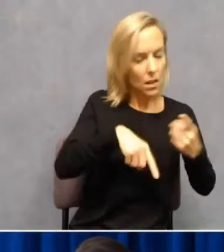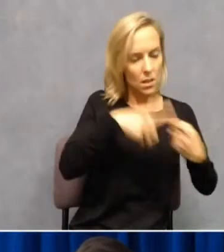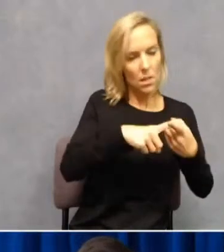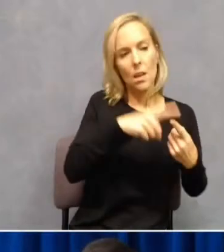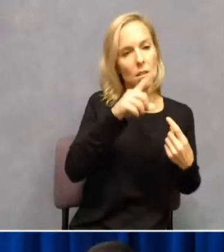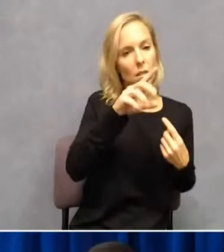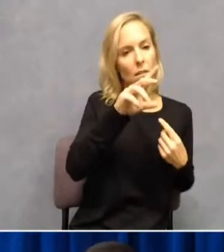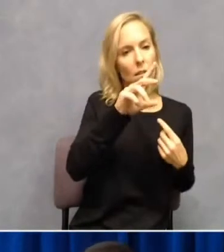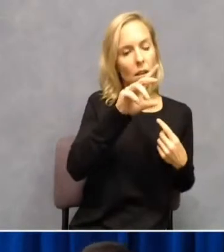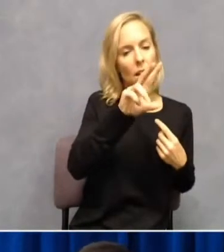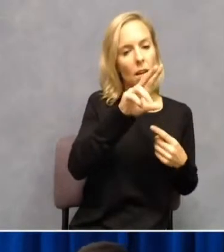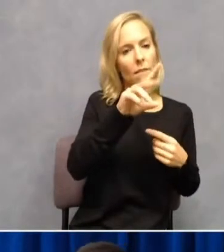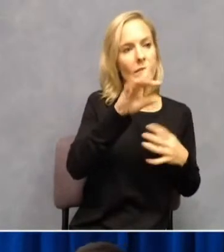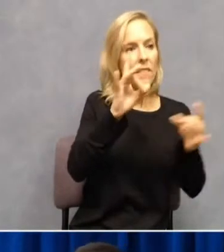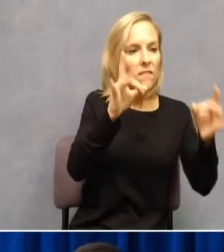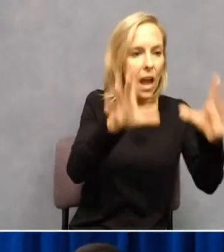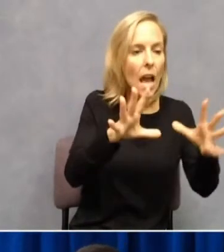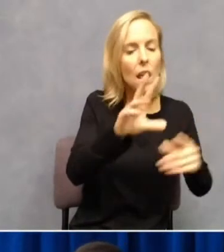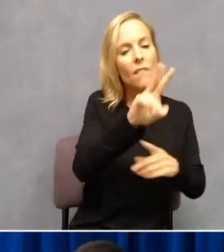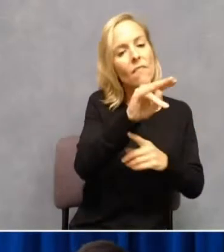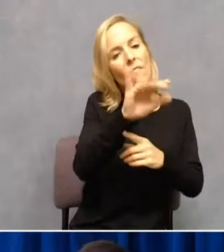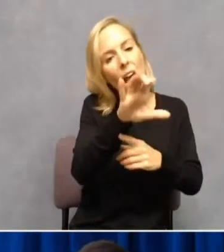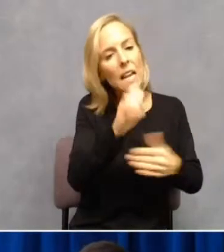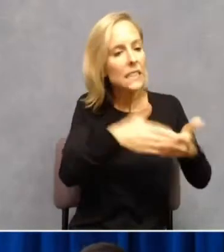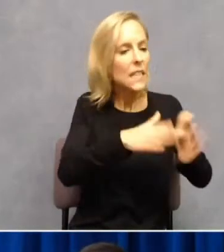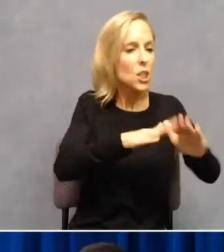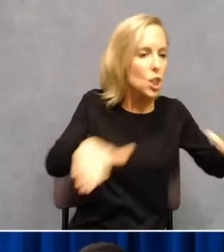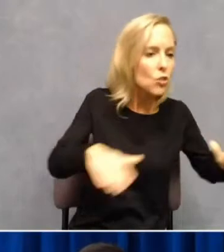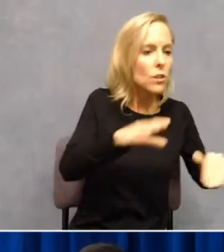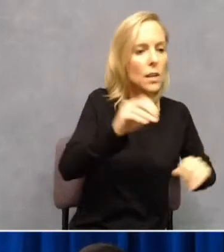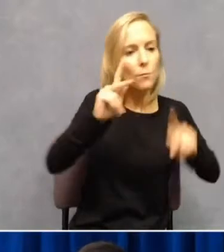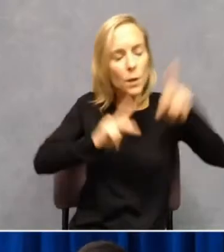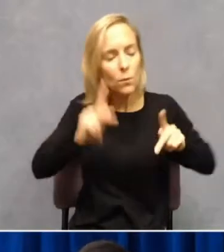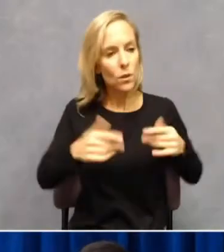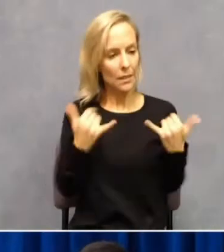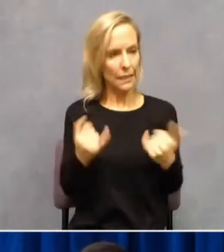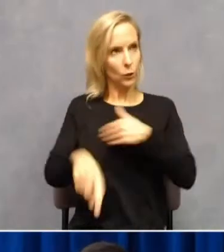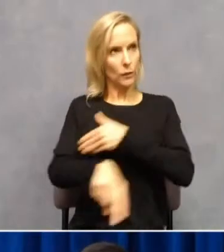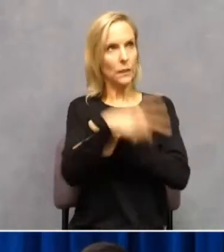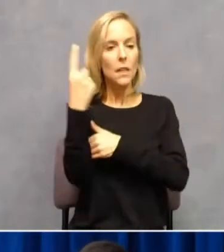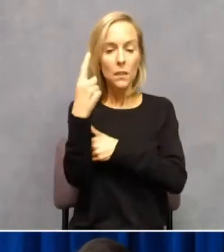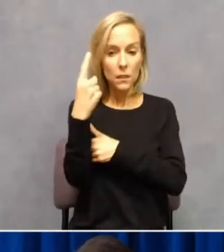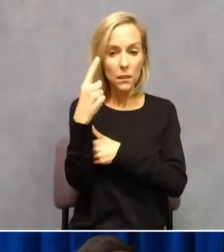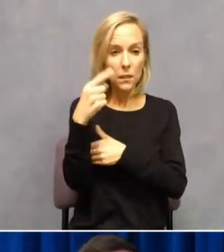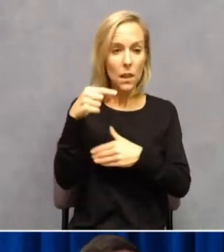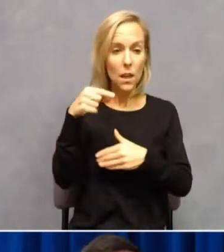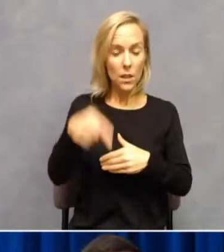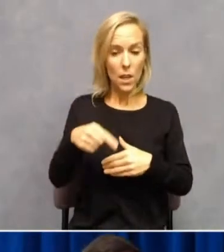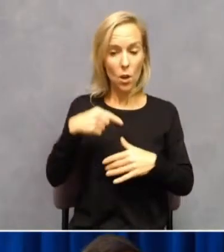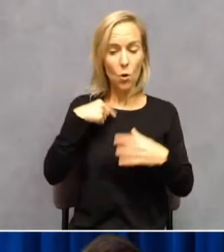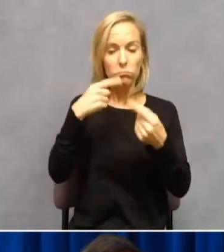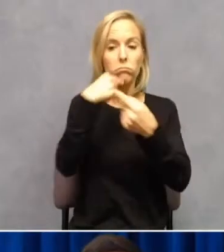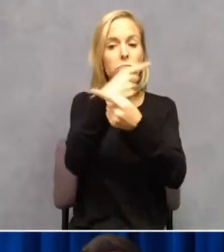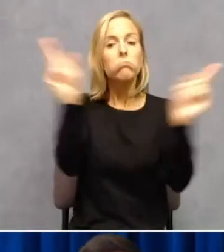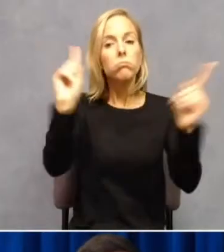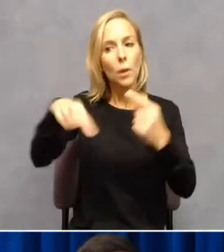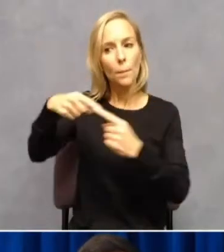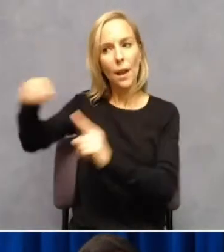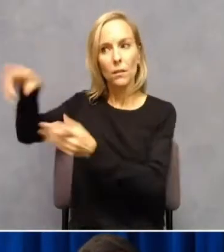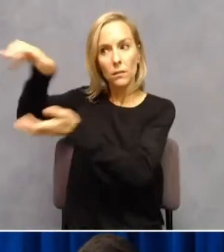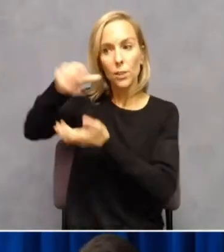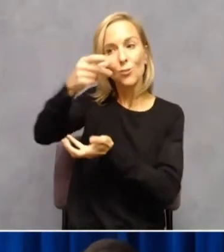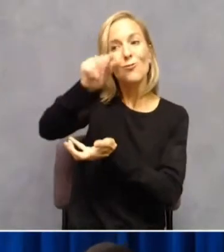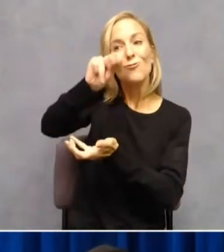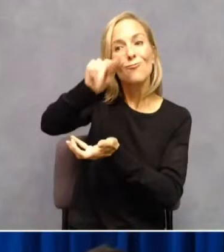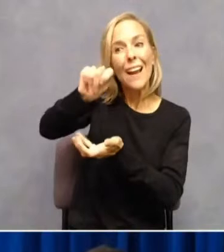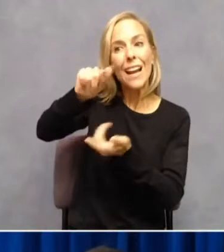promise to continue these efforts. And today, with these grant announcements, we're one step closer. There is so much more